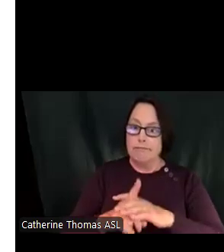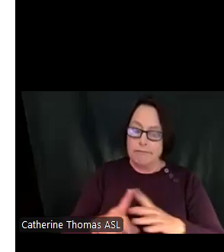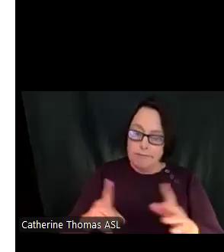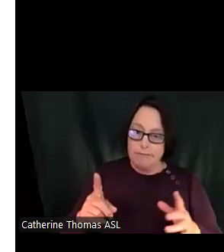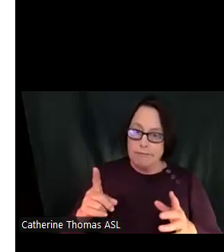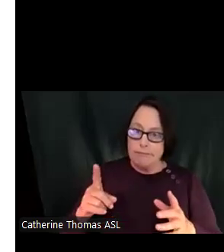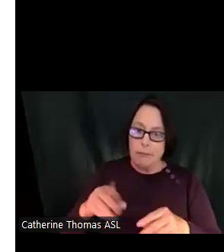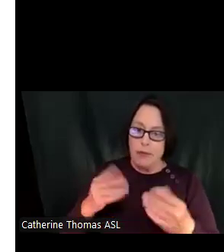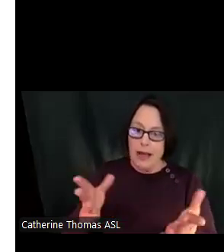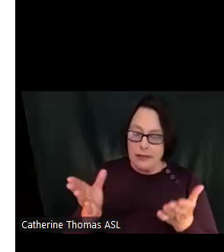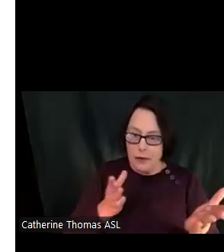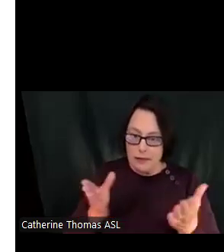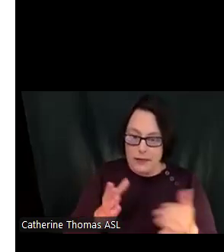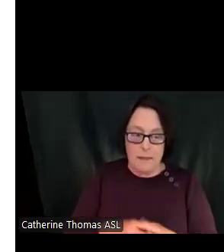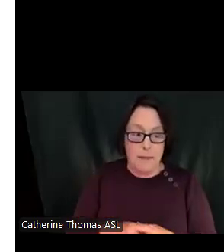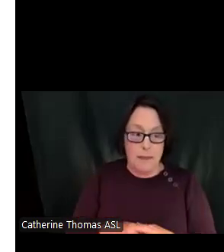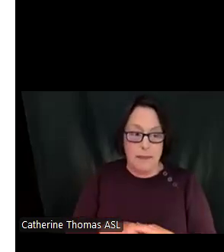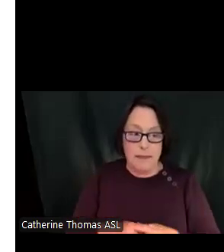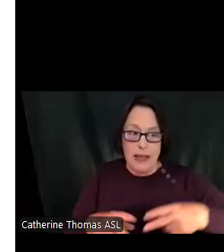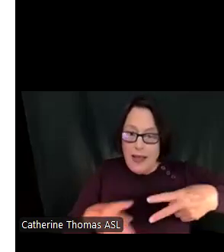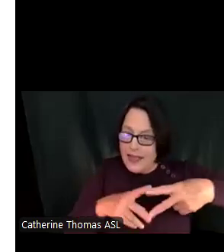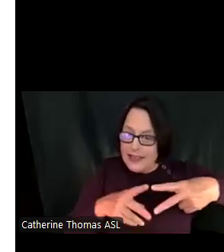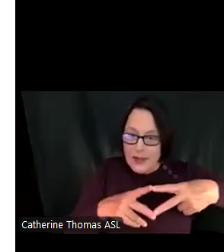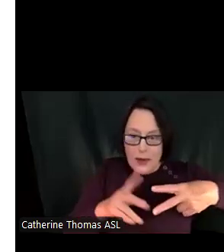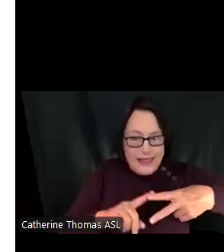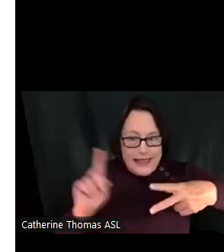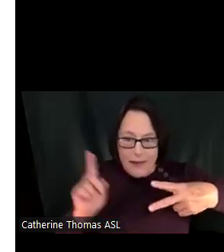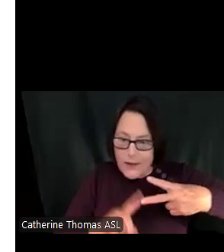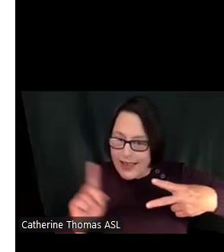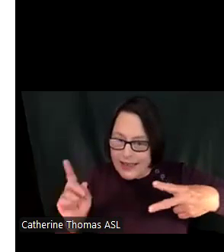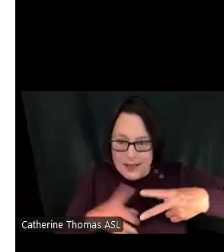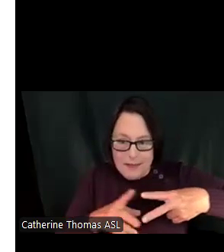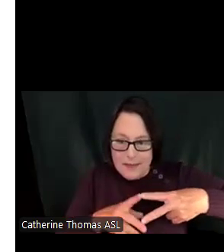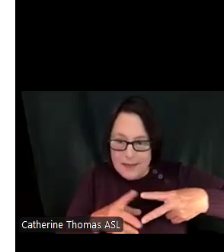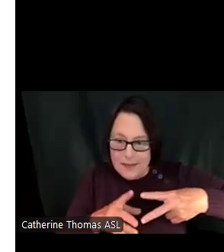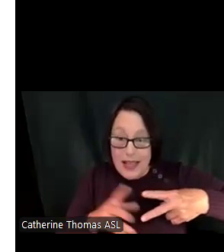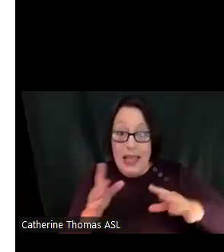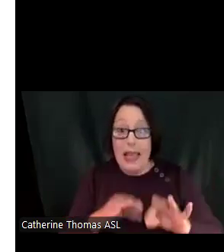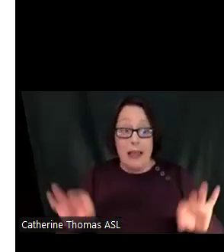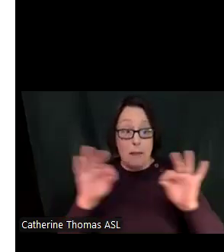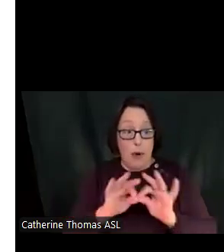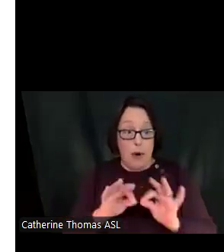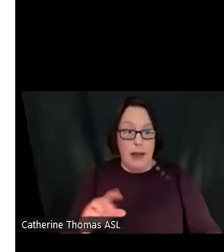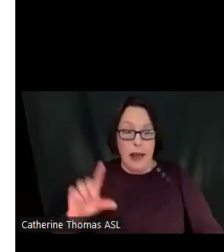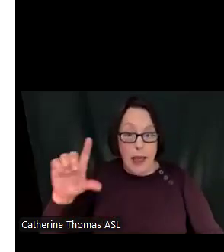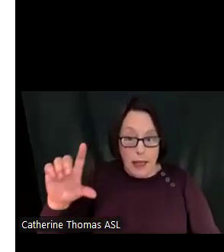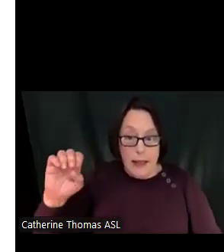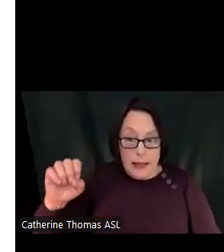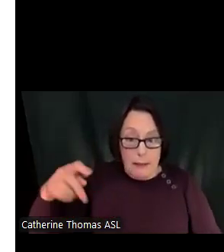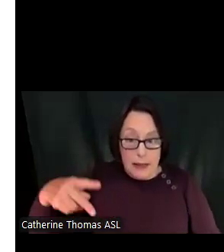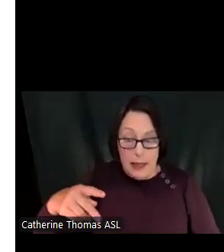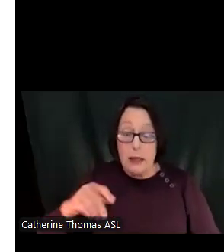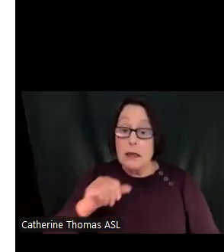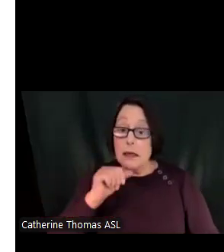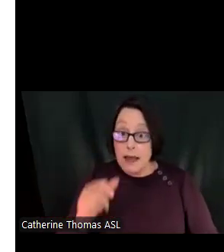These rates are measuring 2 very different things. And it is important to know that LAPs are not